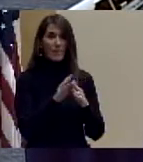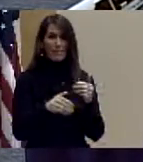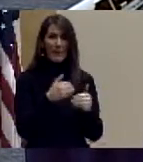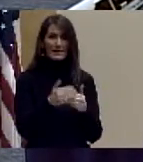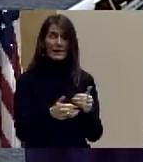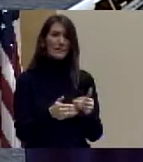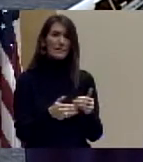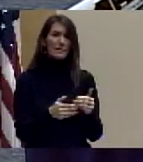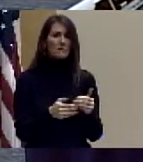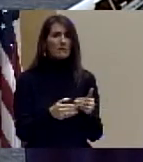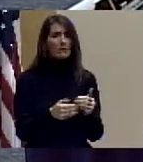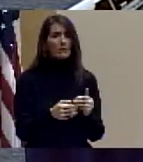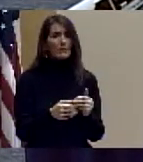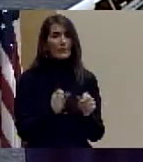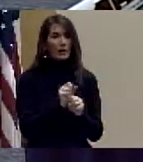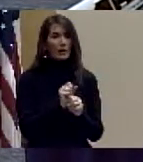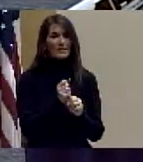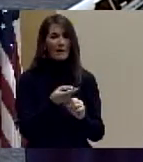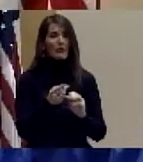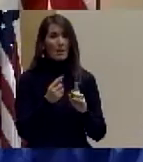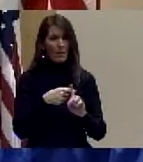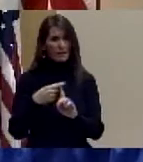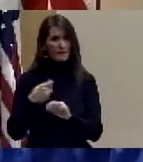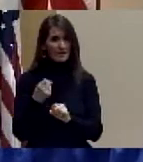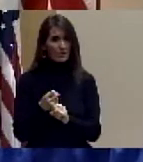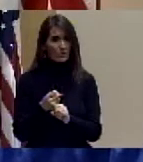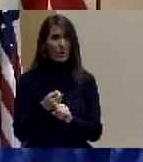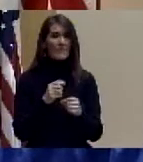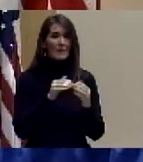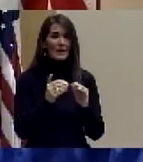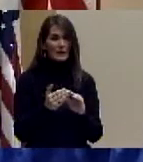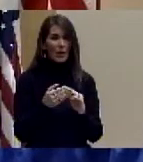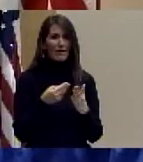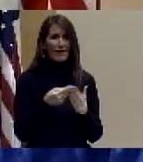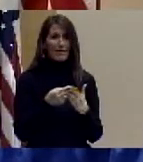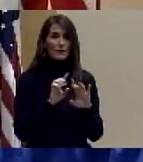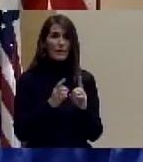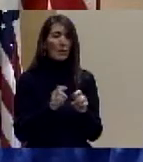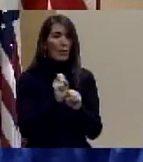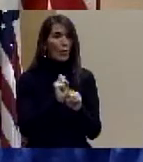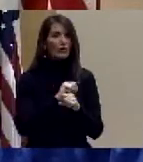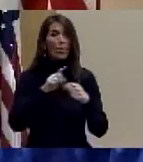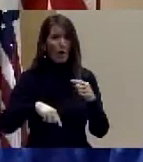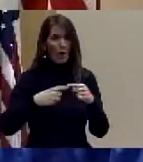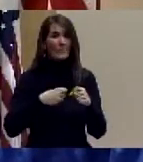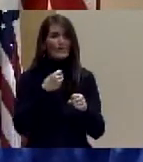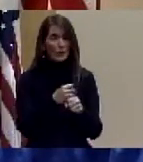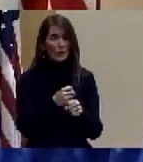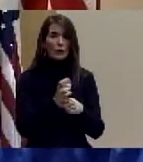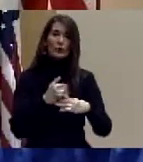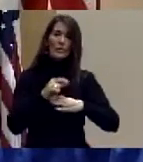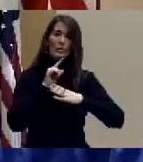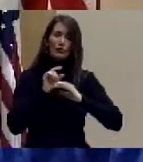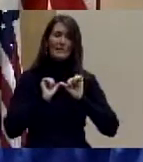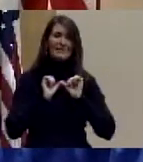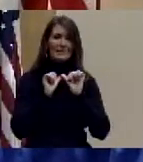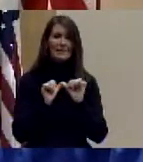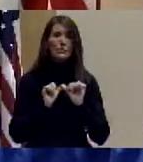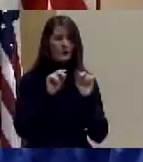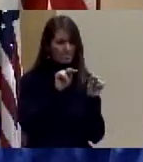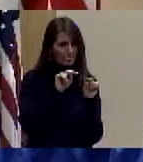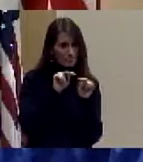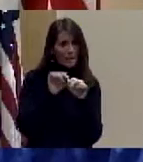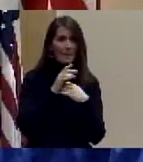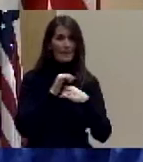several months a year, the town's finance department works year-round to ensure that there's continuous oversight over